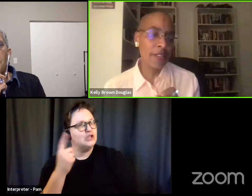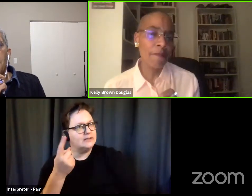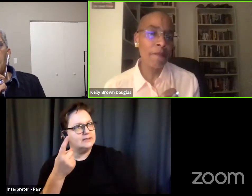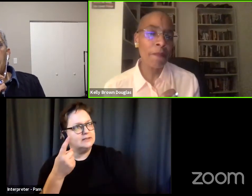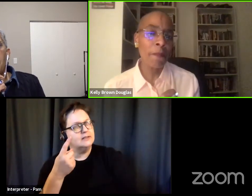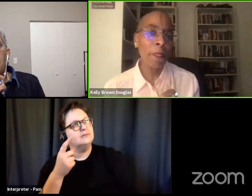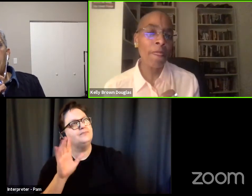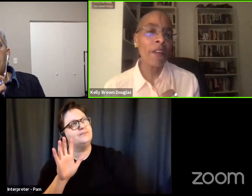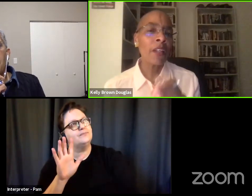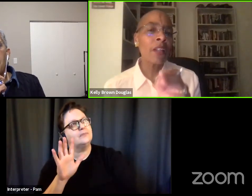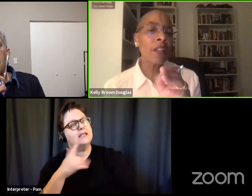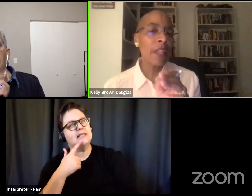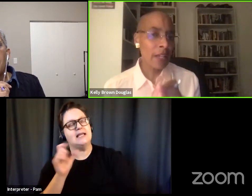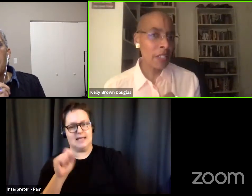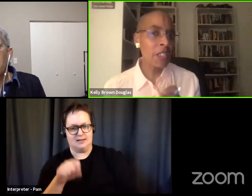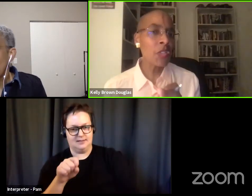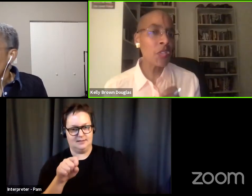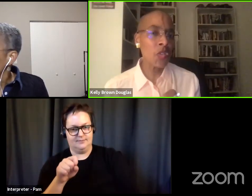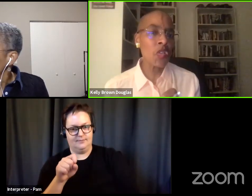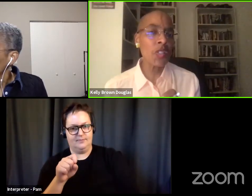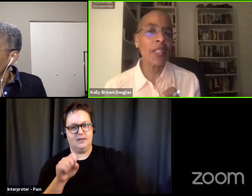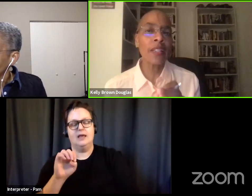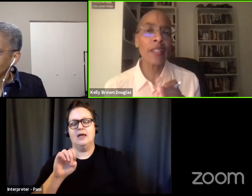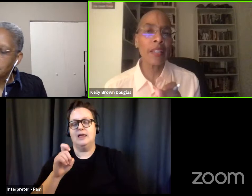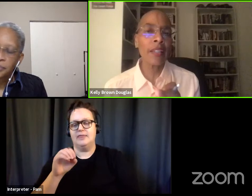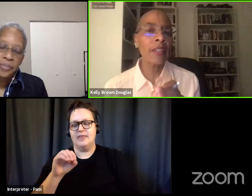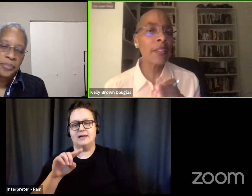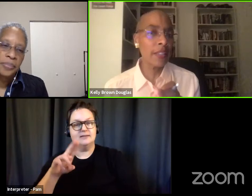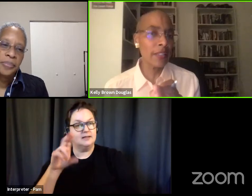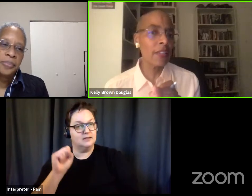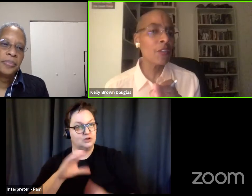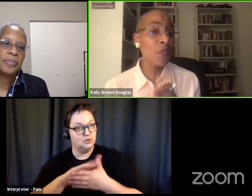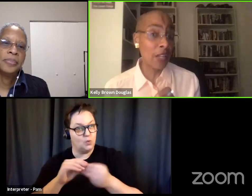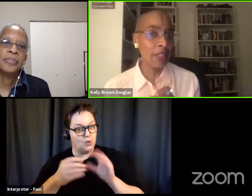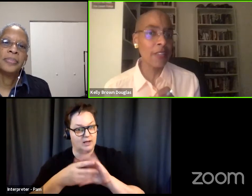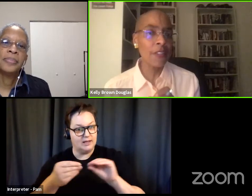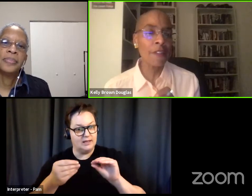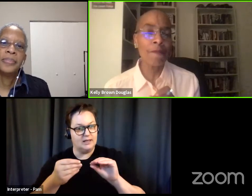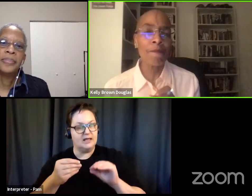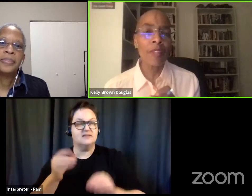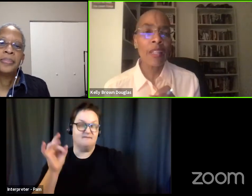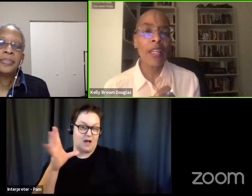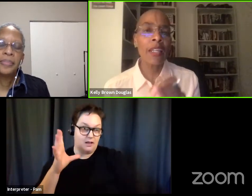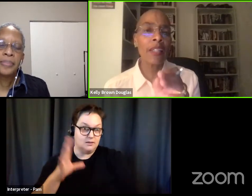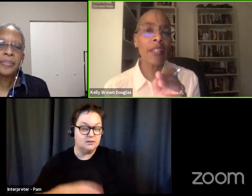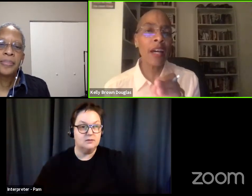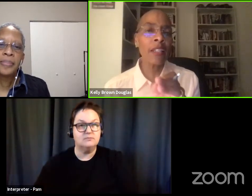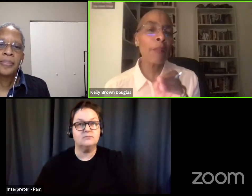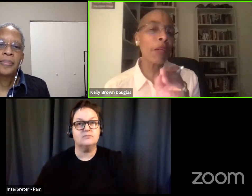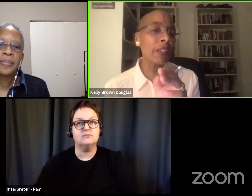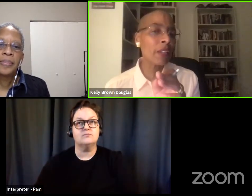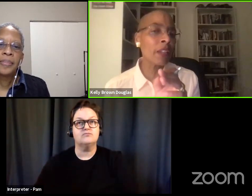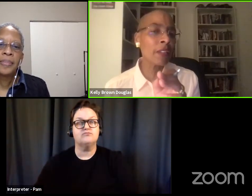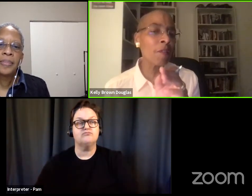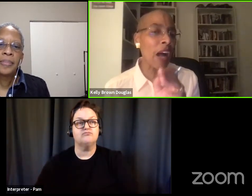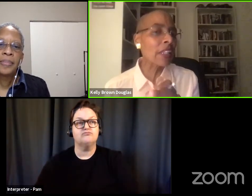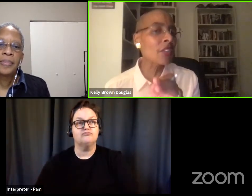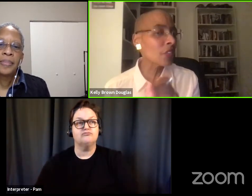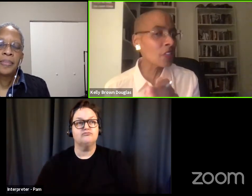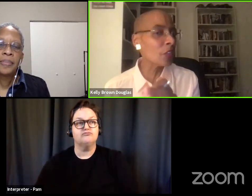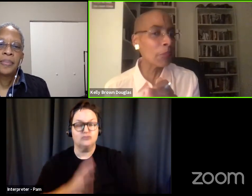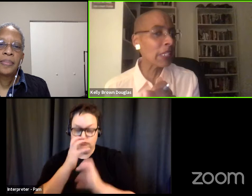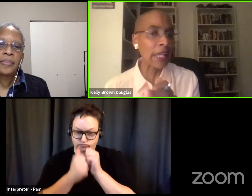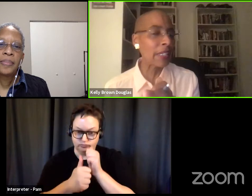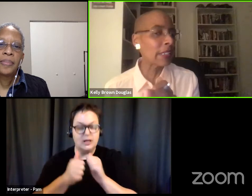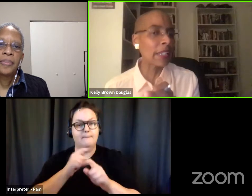yes, the Exodus story is violent, but the